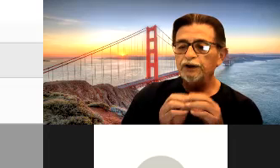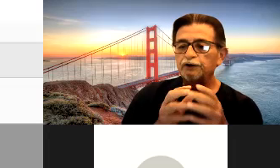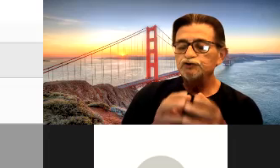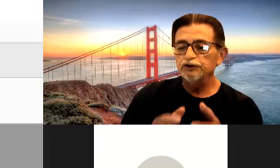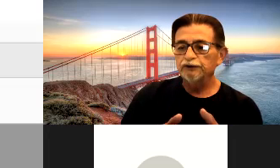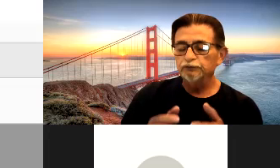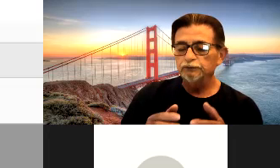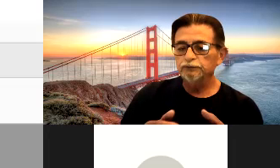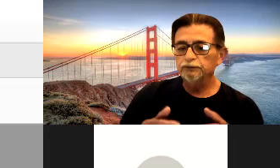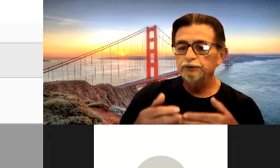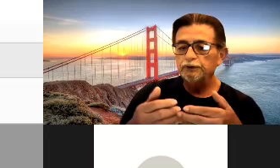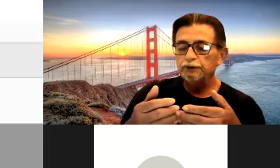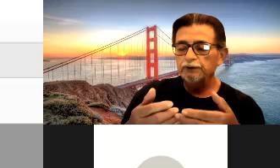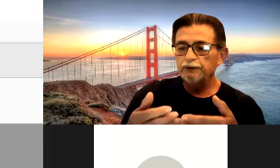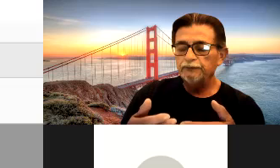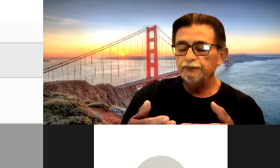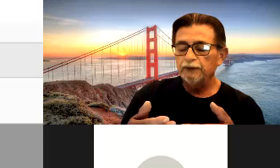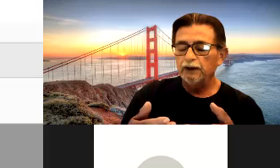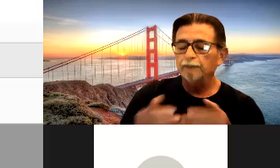with one energy level.